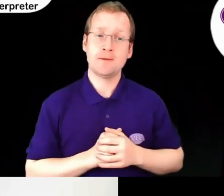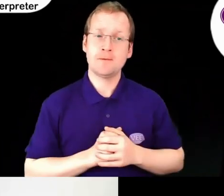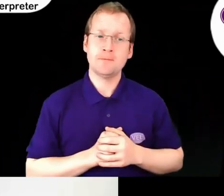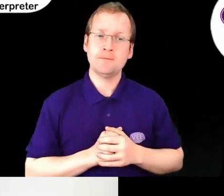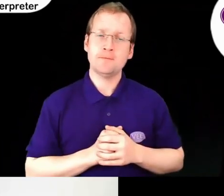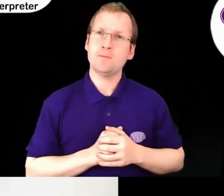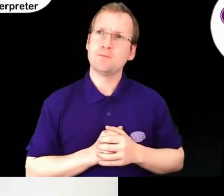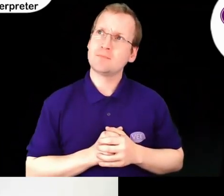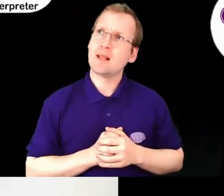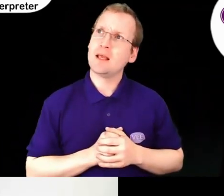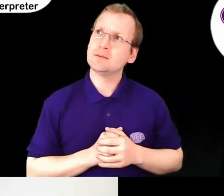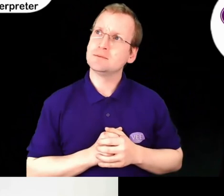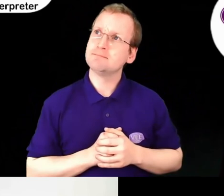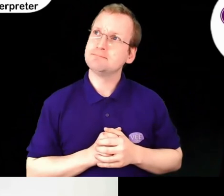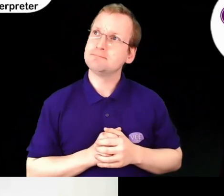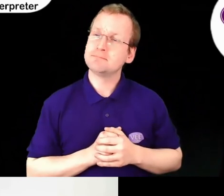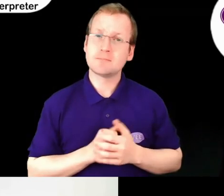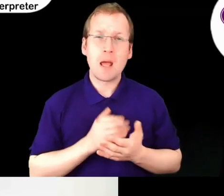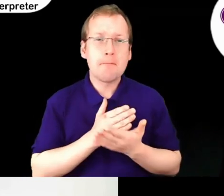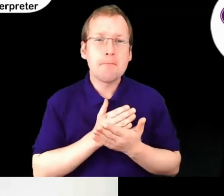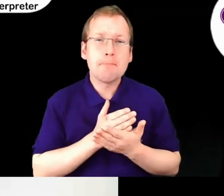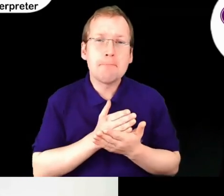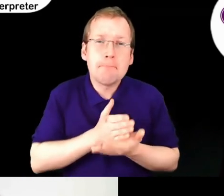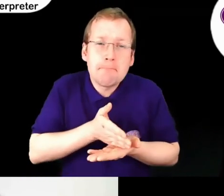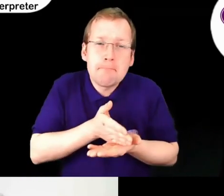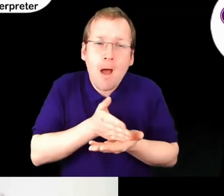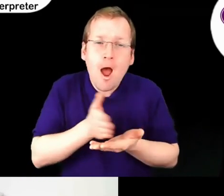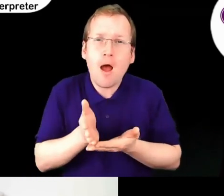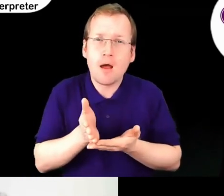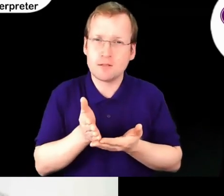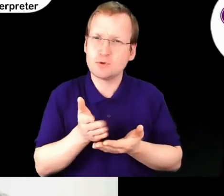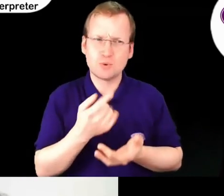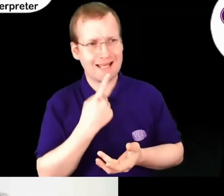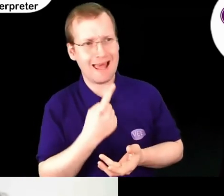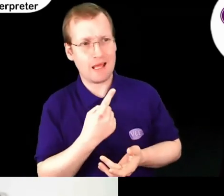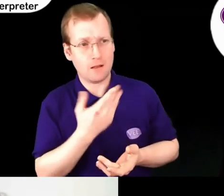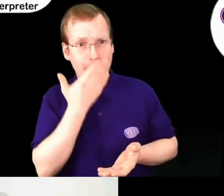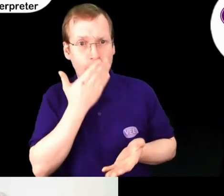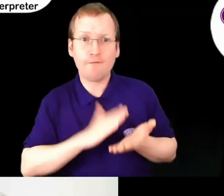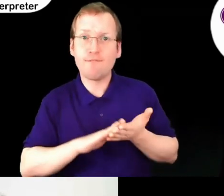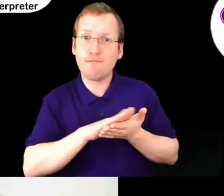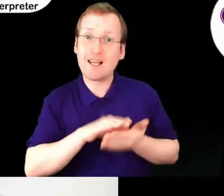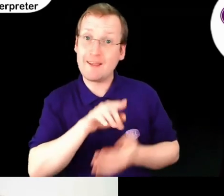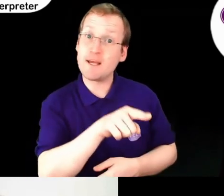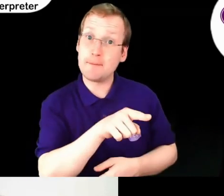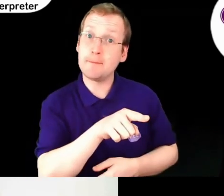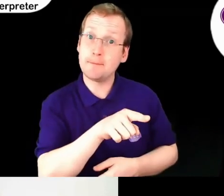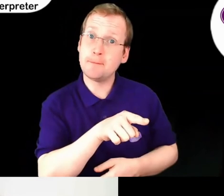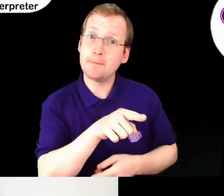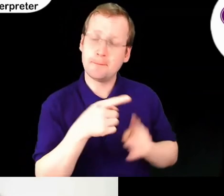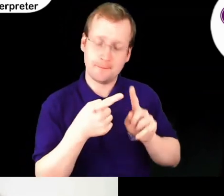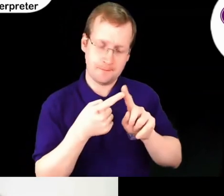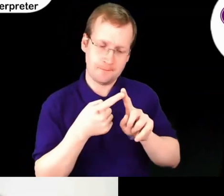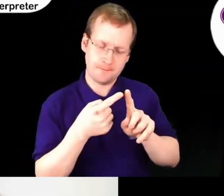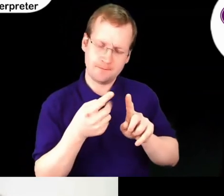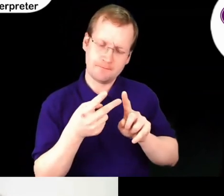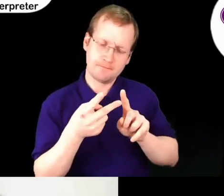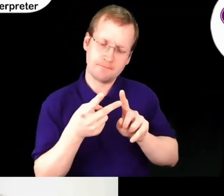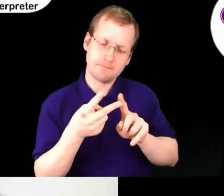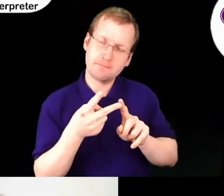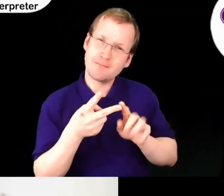And partly it would be to, you know, to say that I forgive him. But I would also like to ask